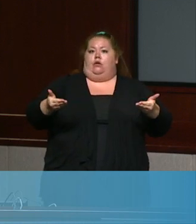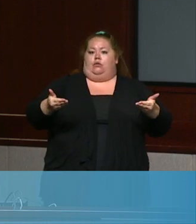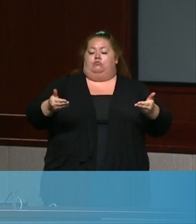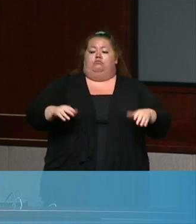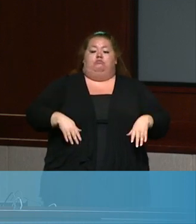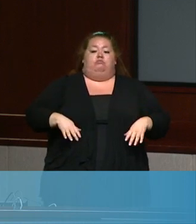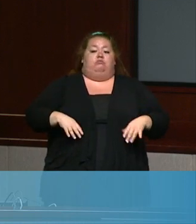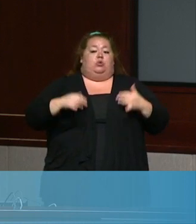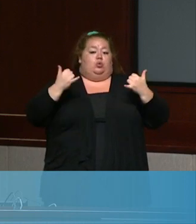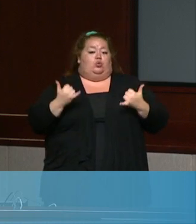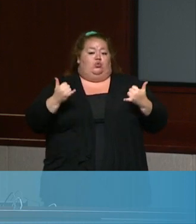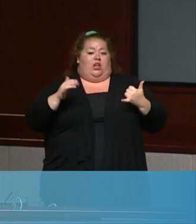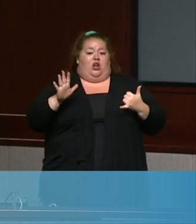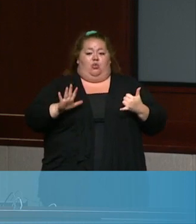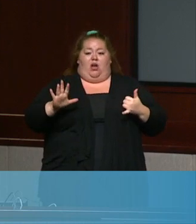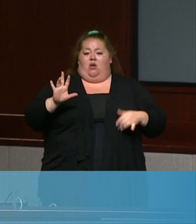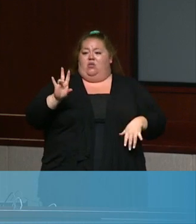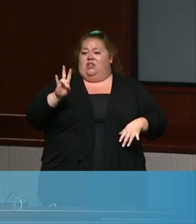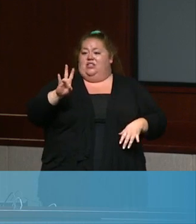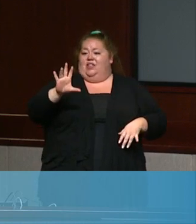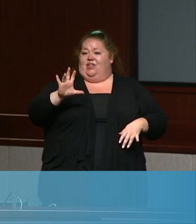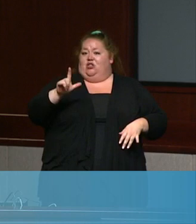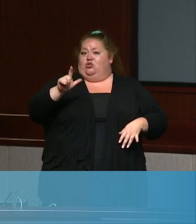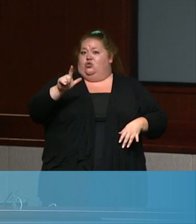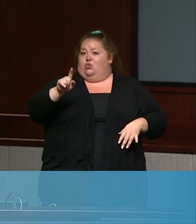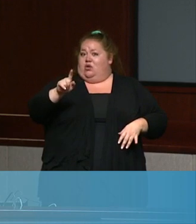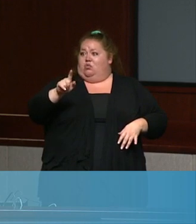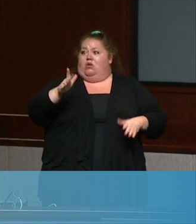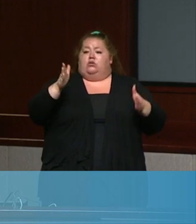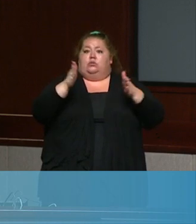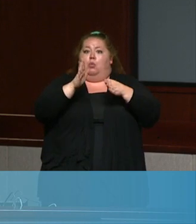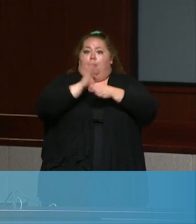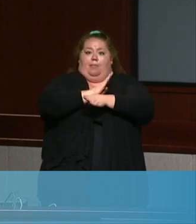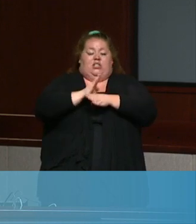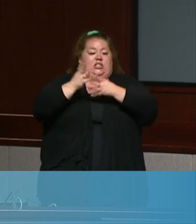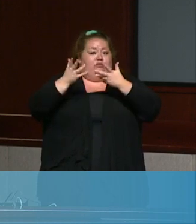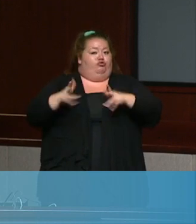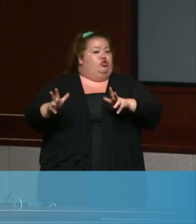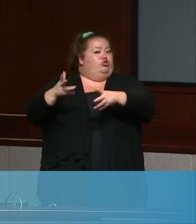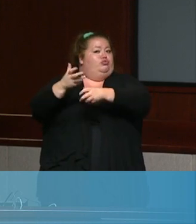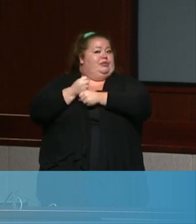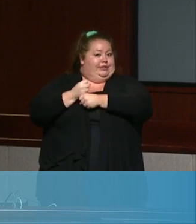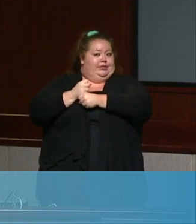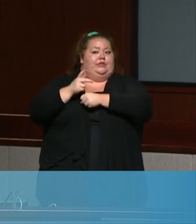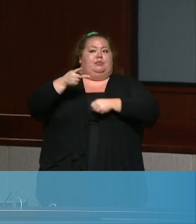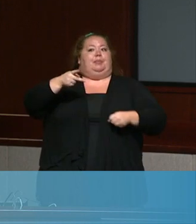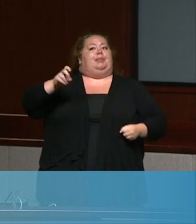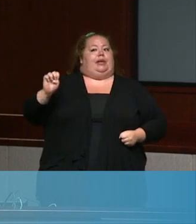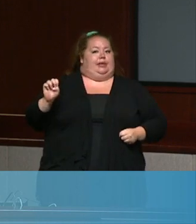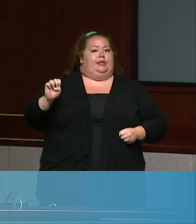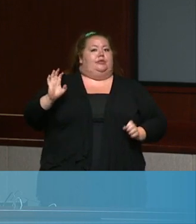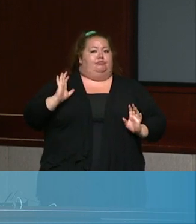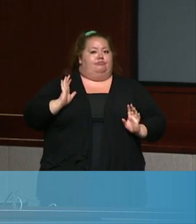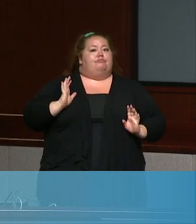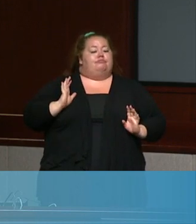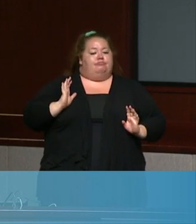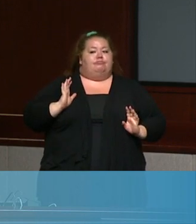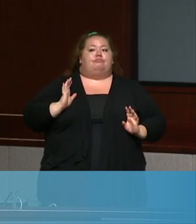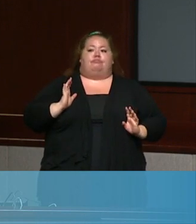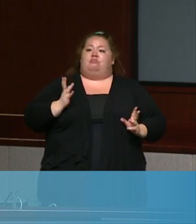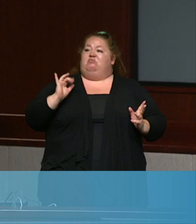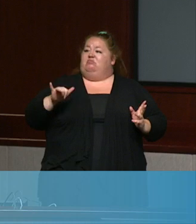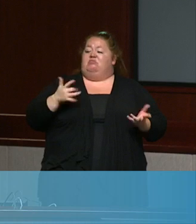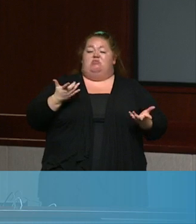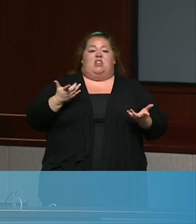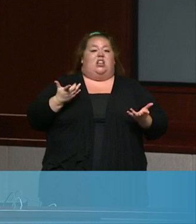had 721 small businesses throughout our county receive this equipment. This represents businesses